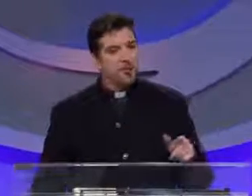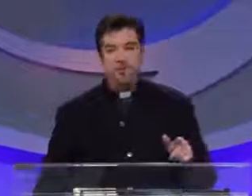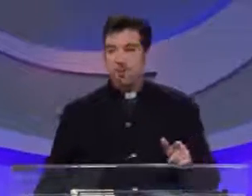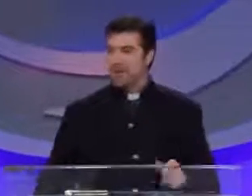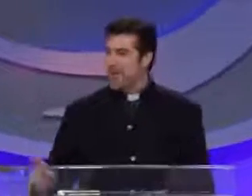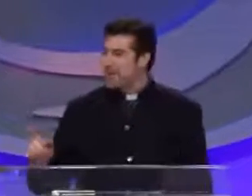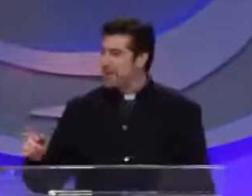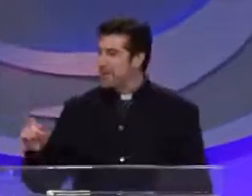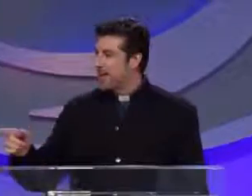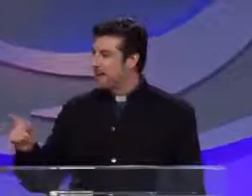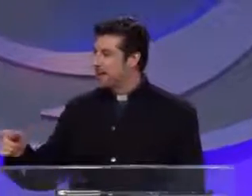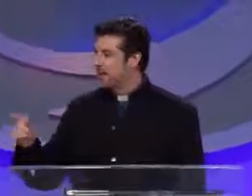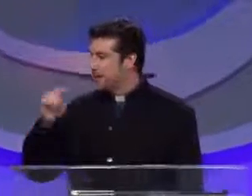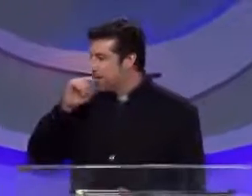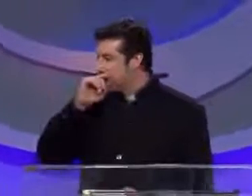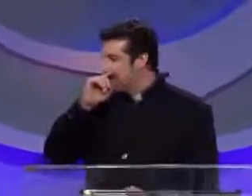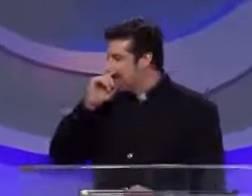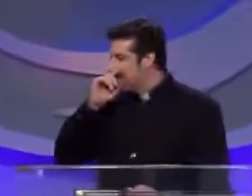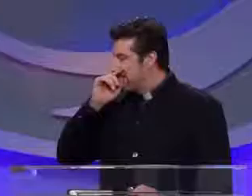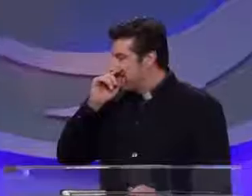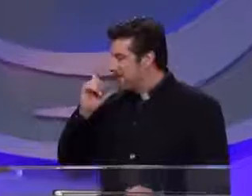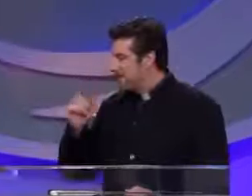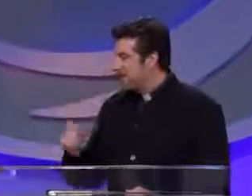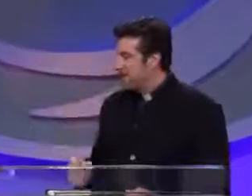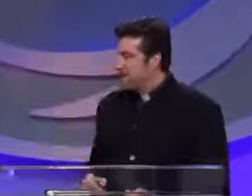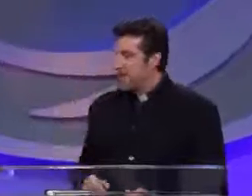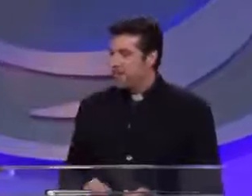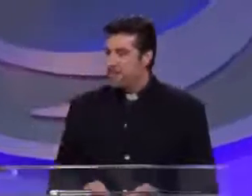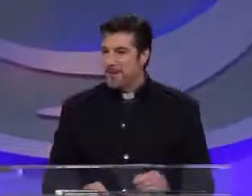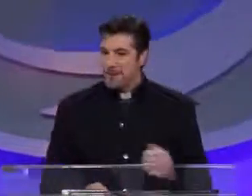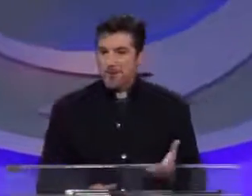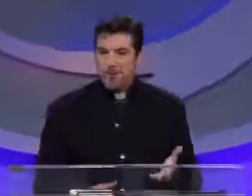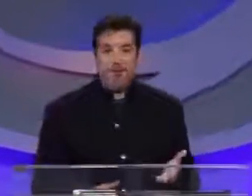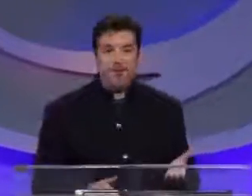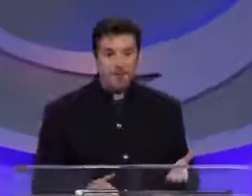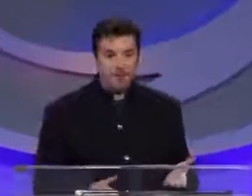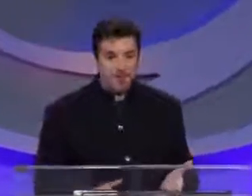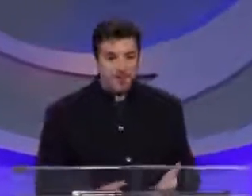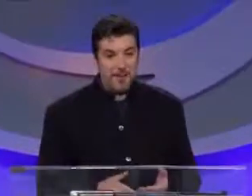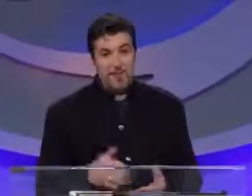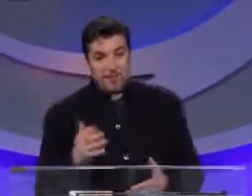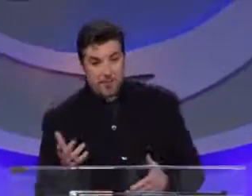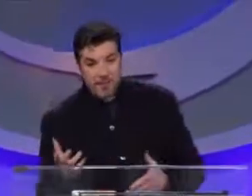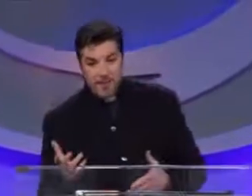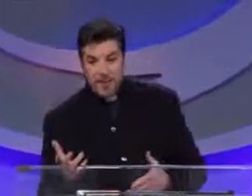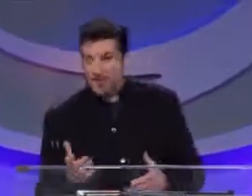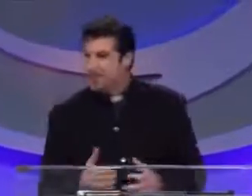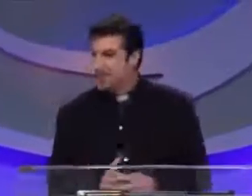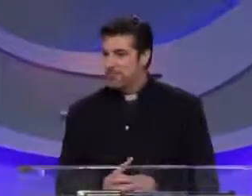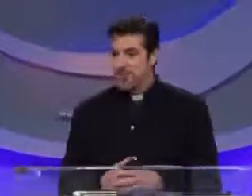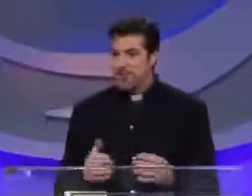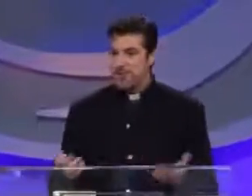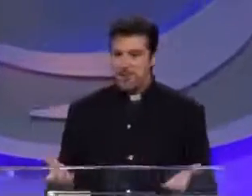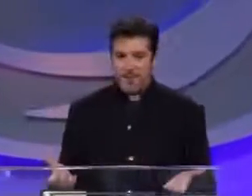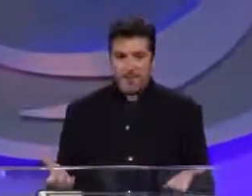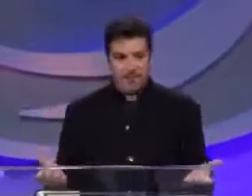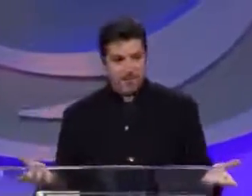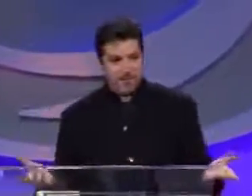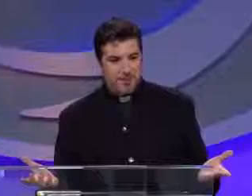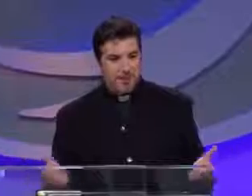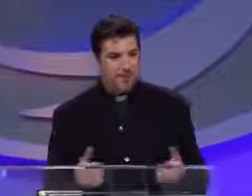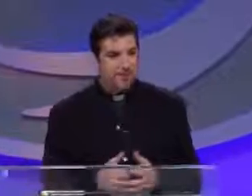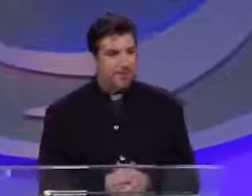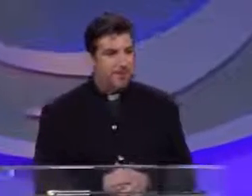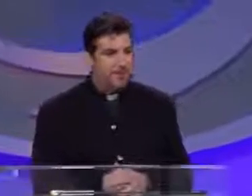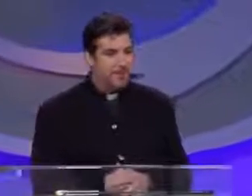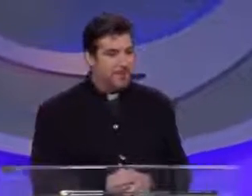Nobody knew about that prayer, 1992. Well, in 2003, 10 years later,